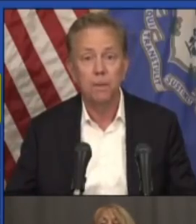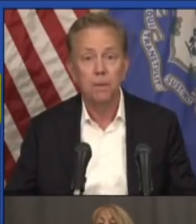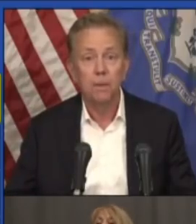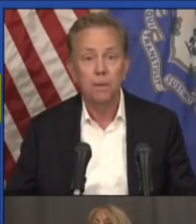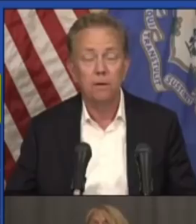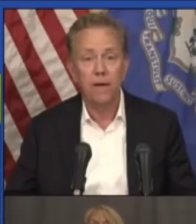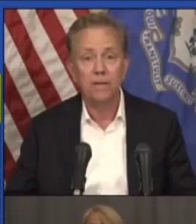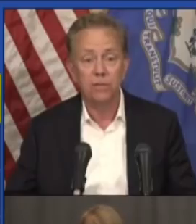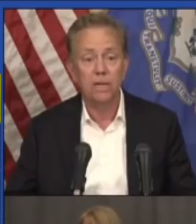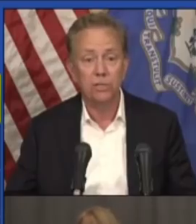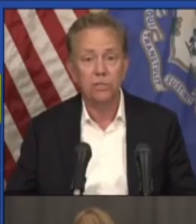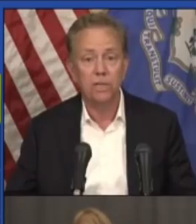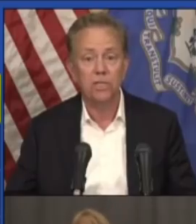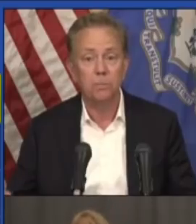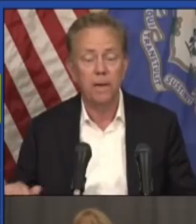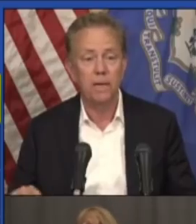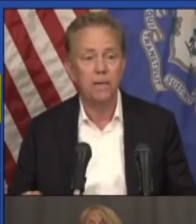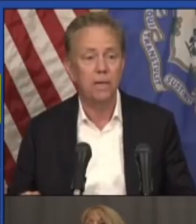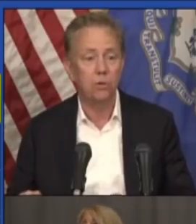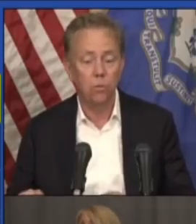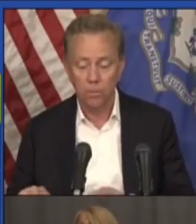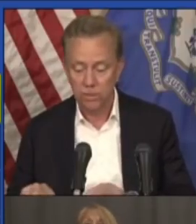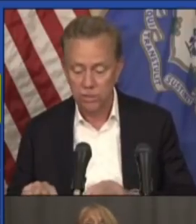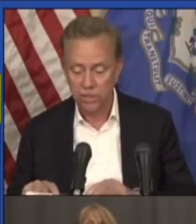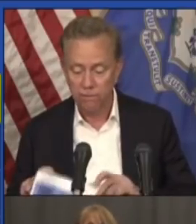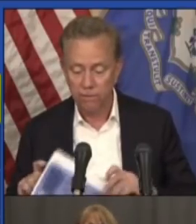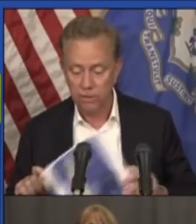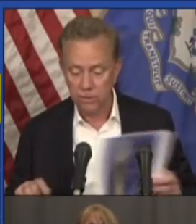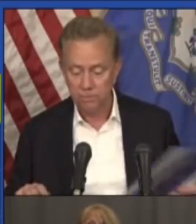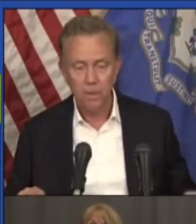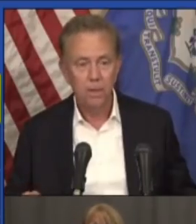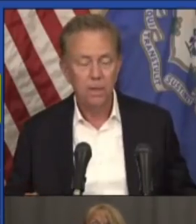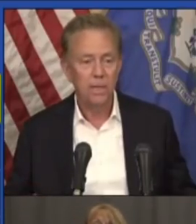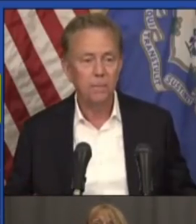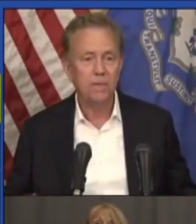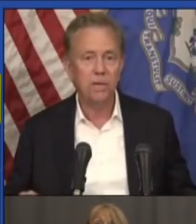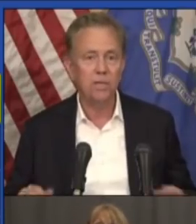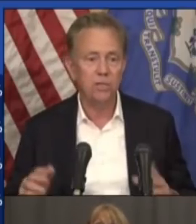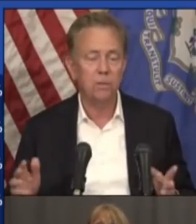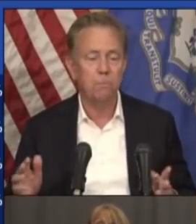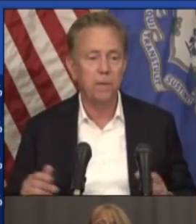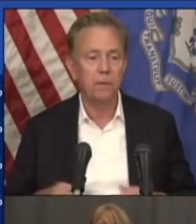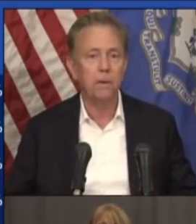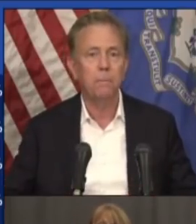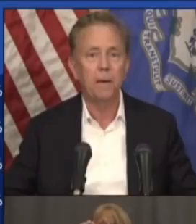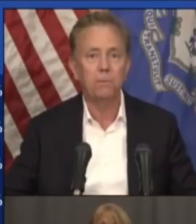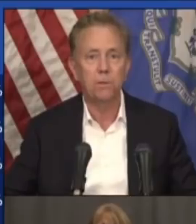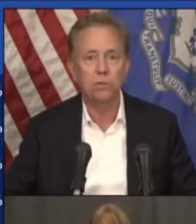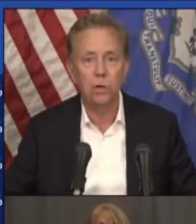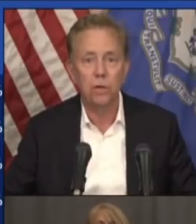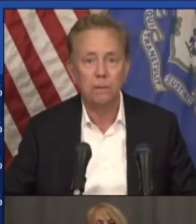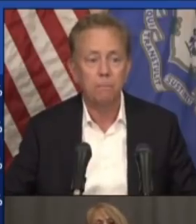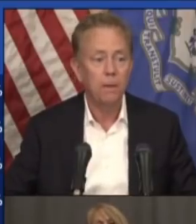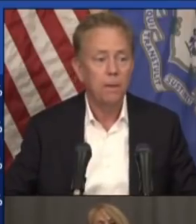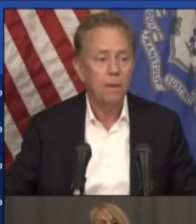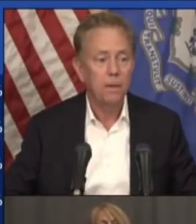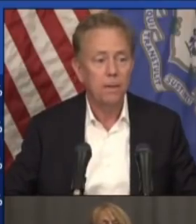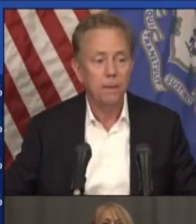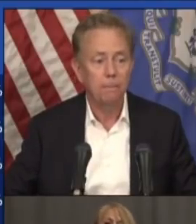to vaccinations. That's made an enormous difference. Let me tell you just a bit about the